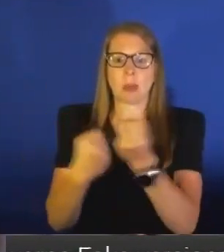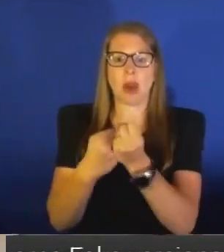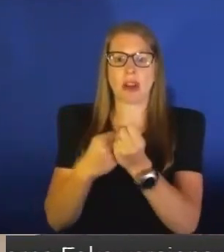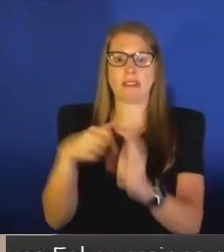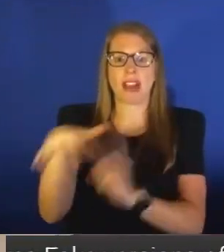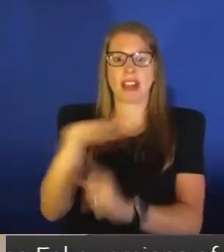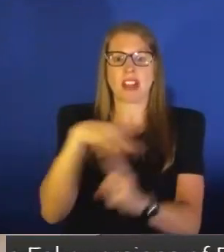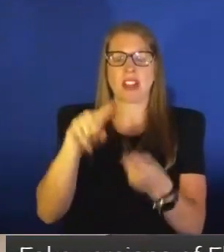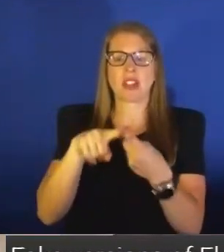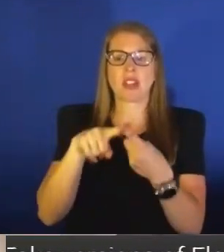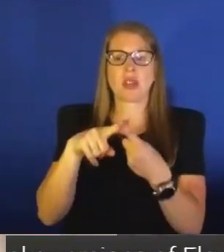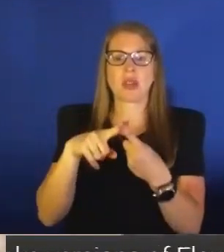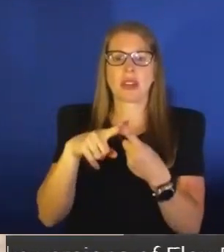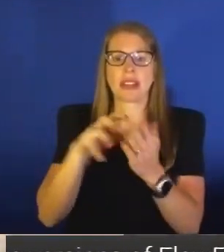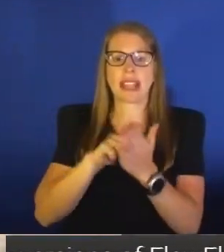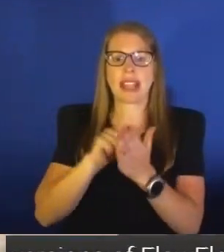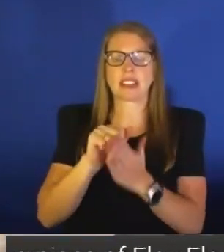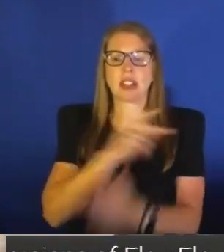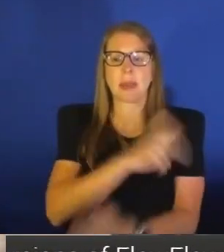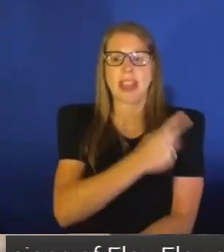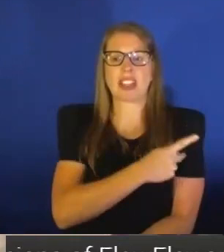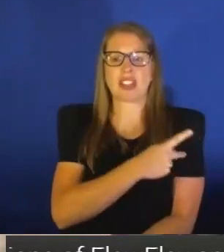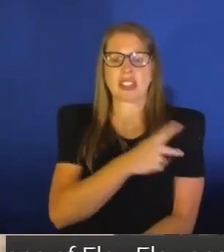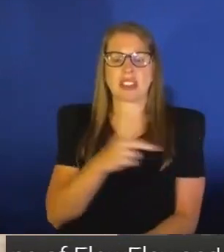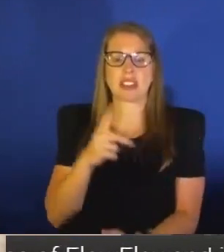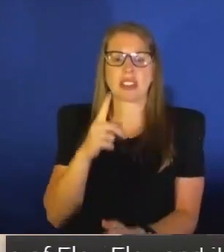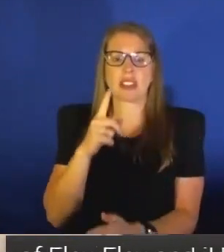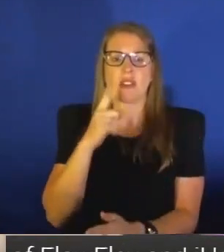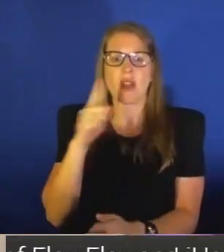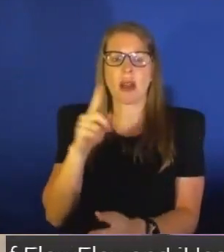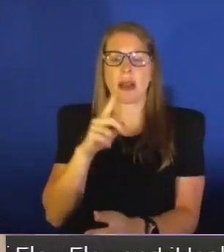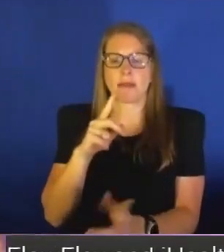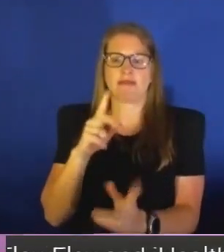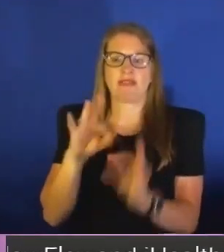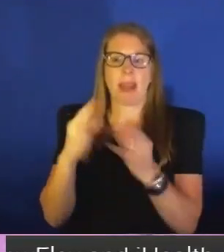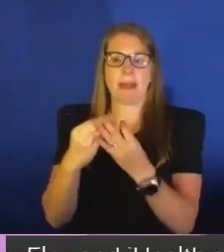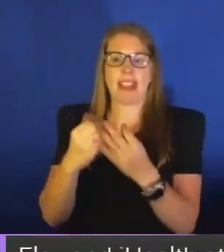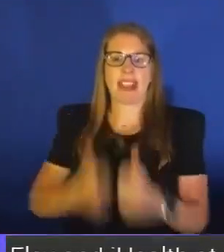and their families during treatment who live far away. Dr. Stites managed to raise